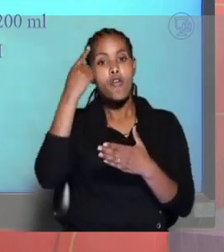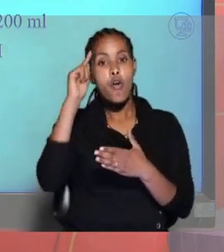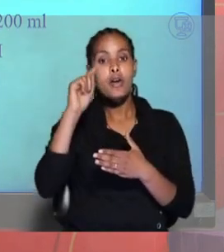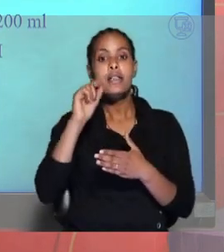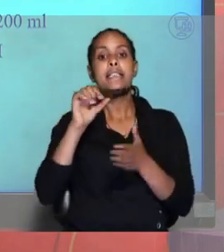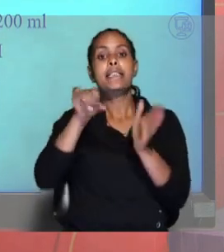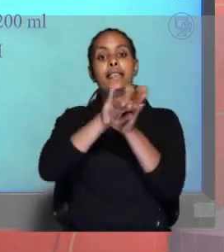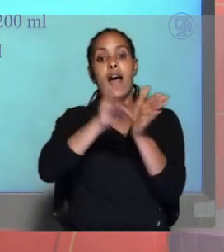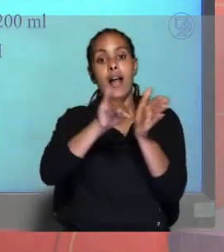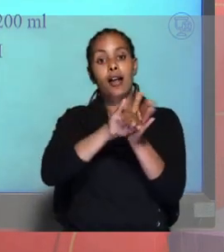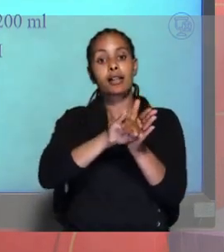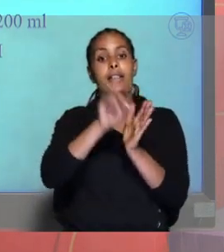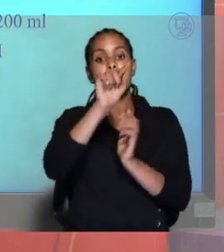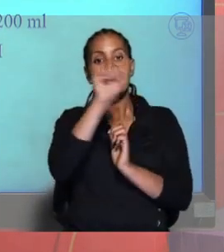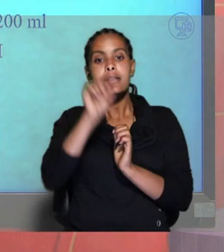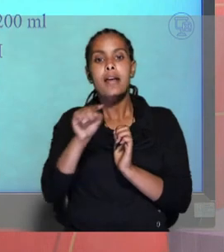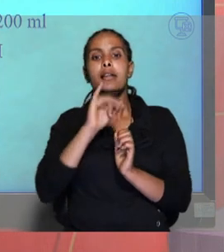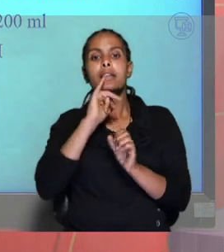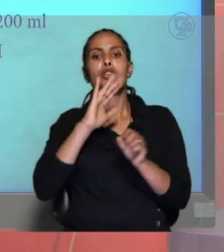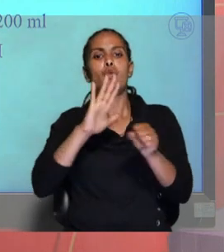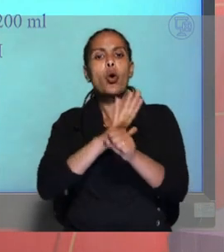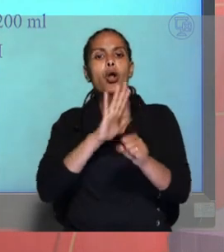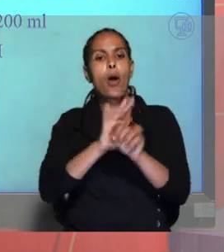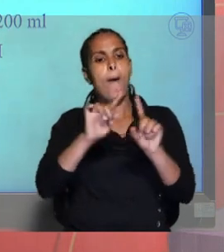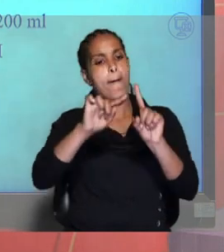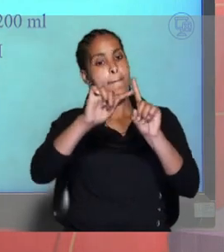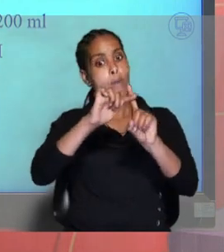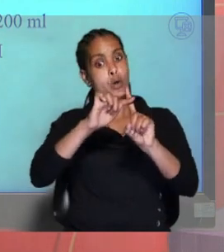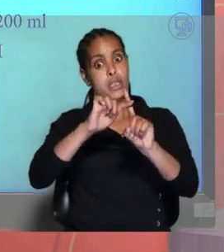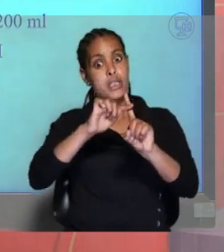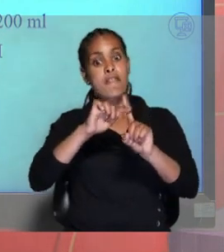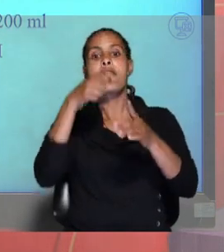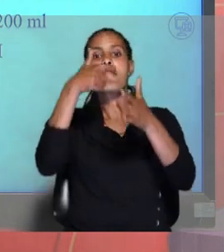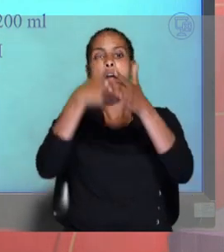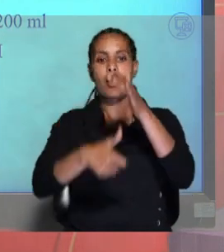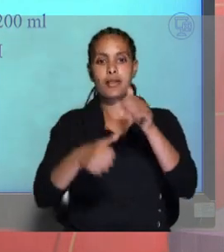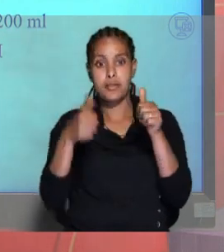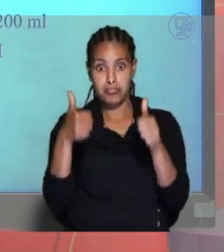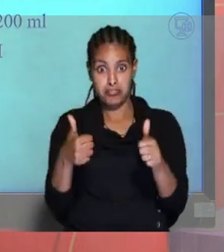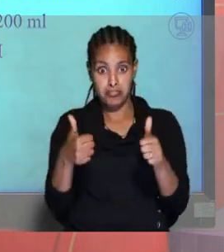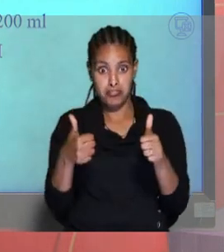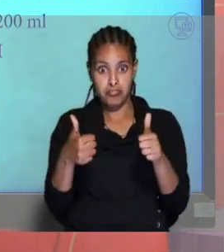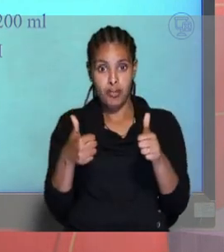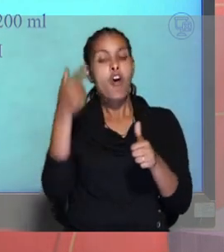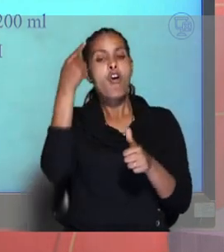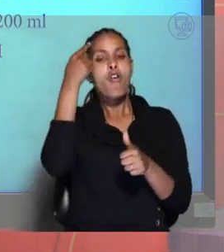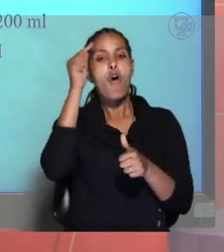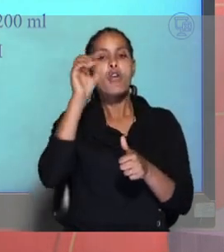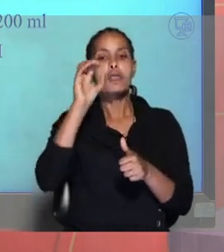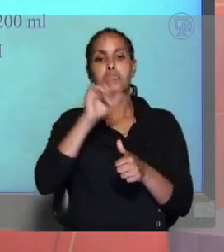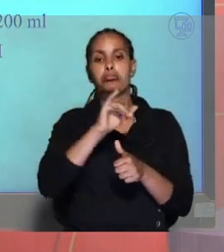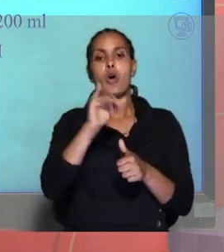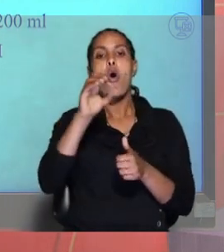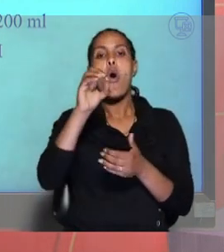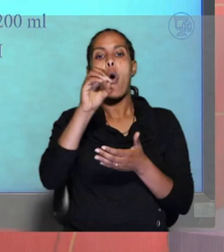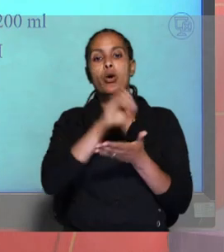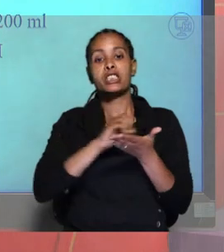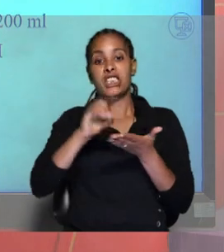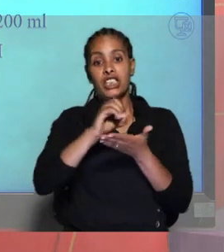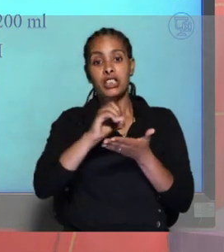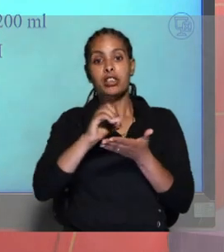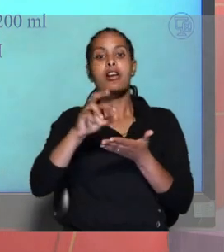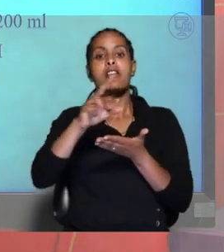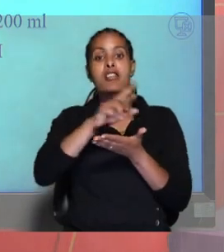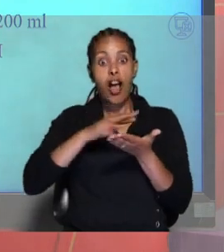a salt, Z is total positive valency. For oxidation